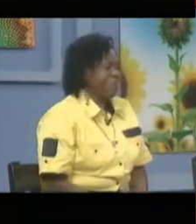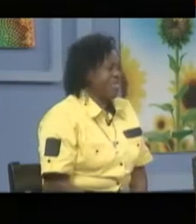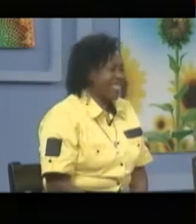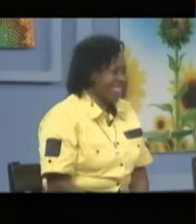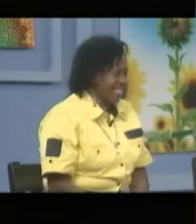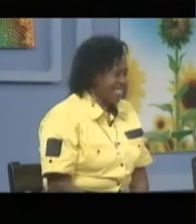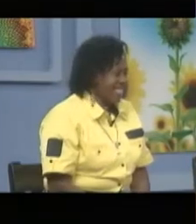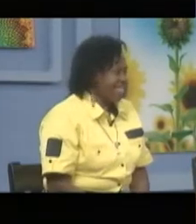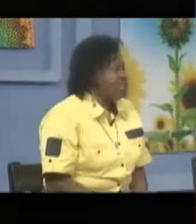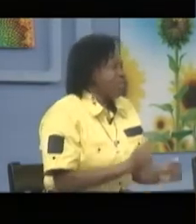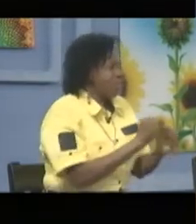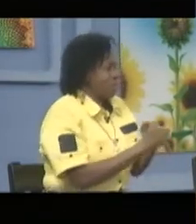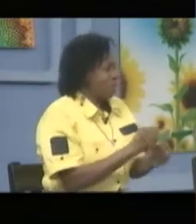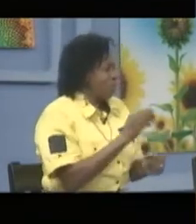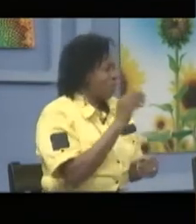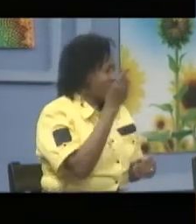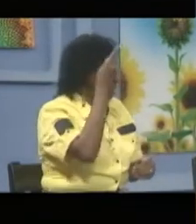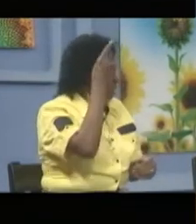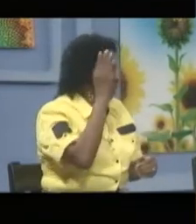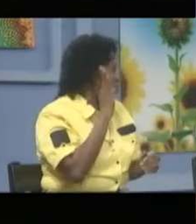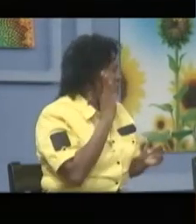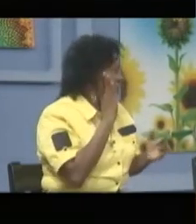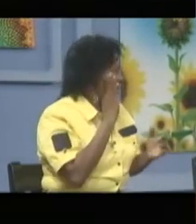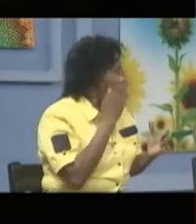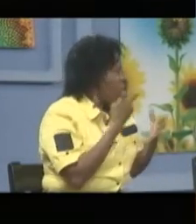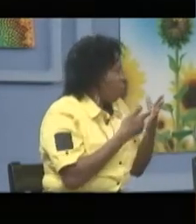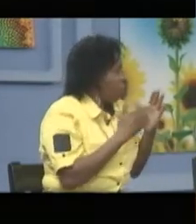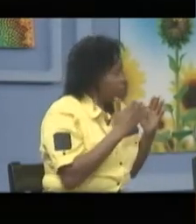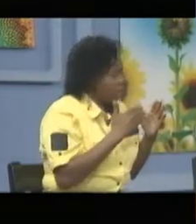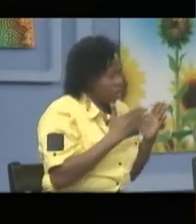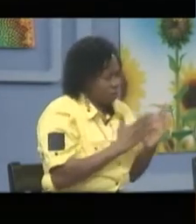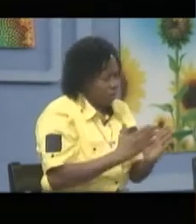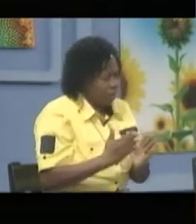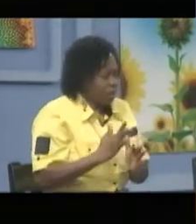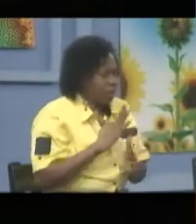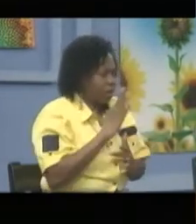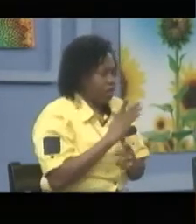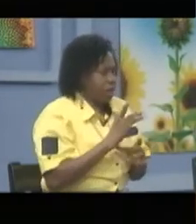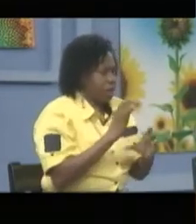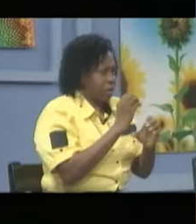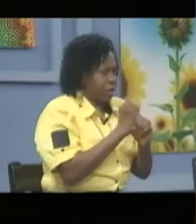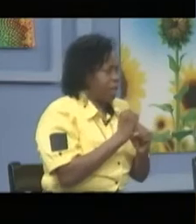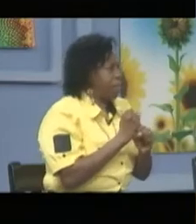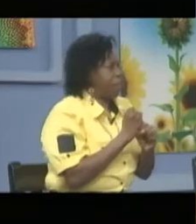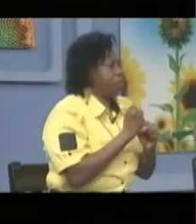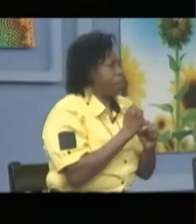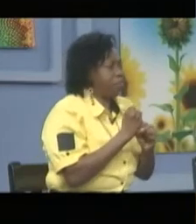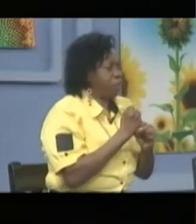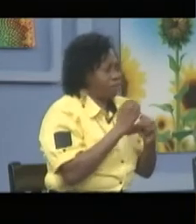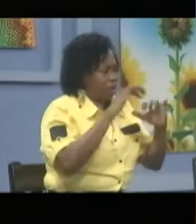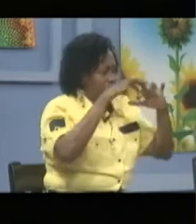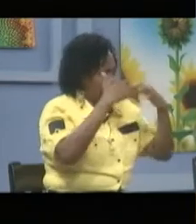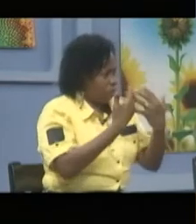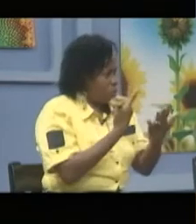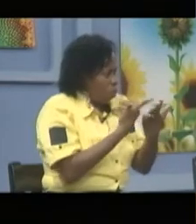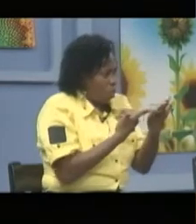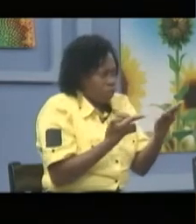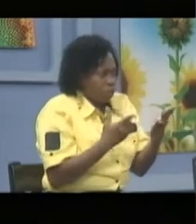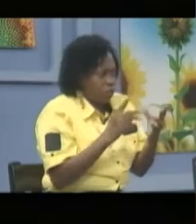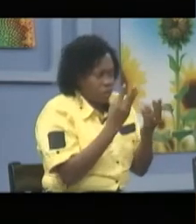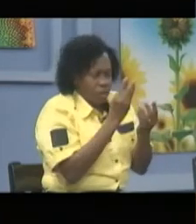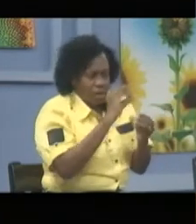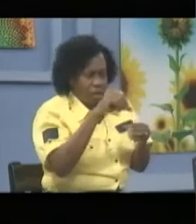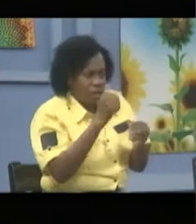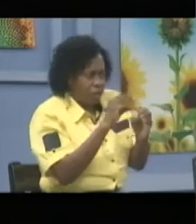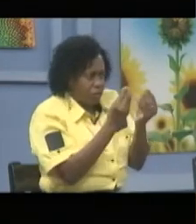So, Damina, in terms of what your plans are to get them integrated, what's up? What's for the next couple of months? What you have to do? right.